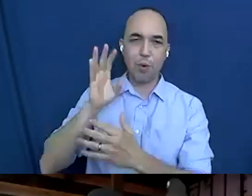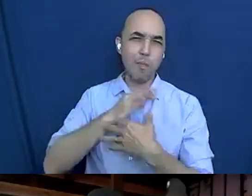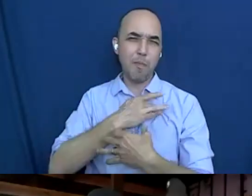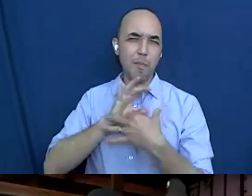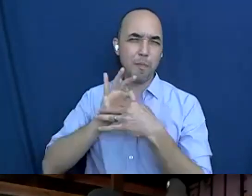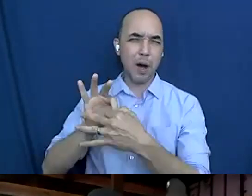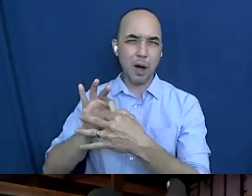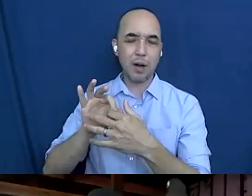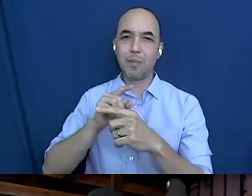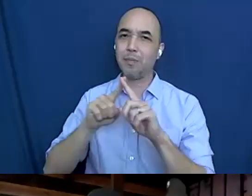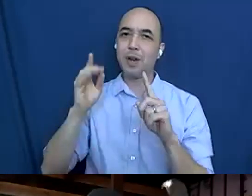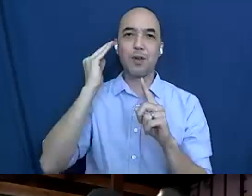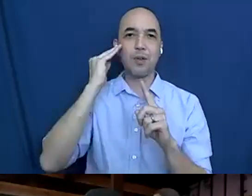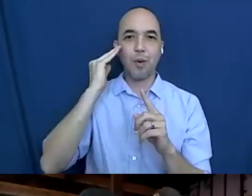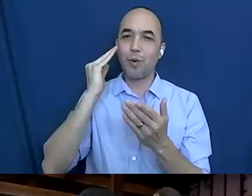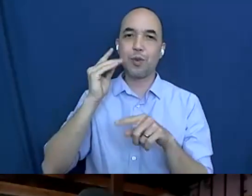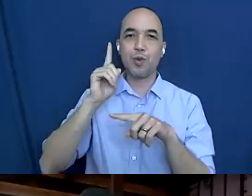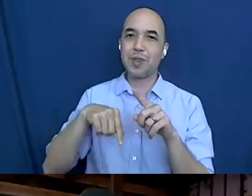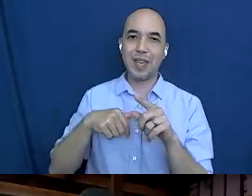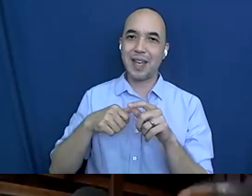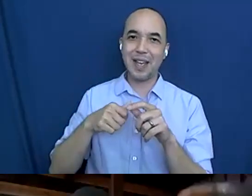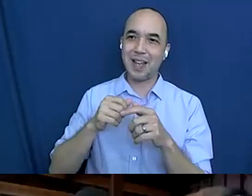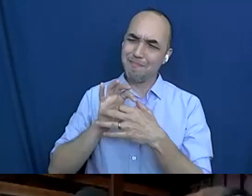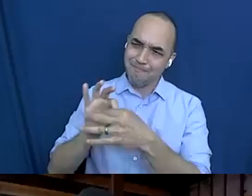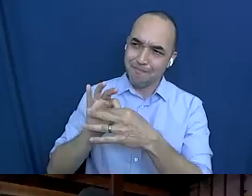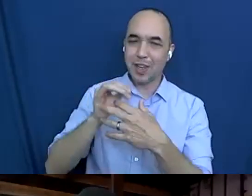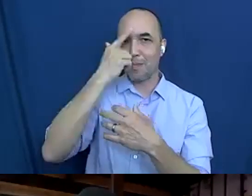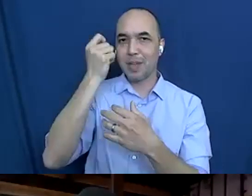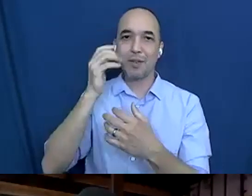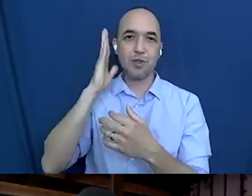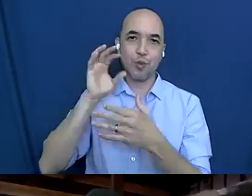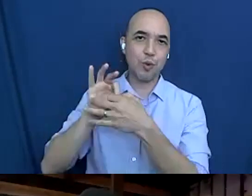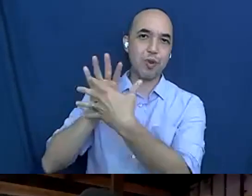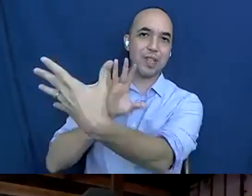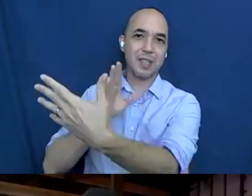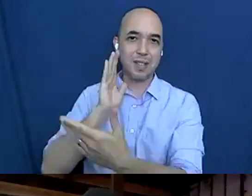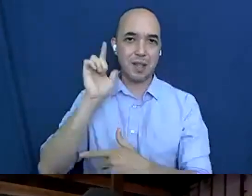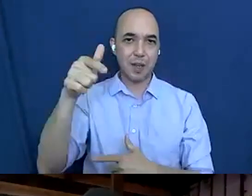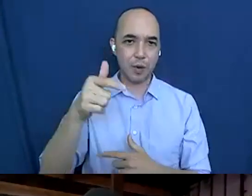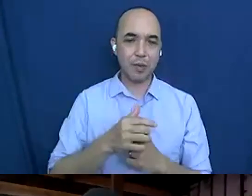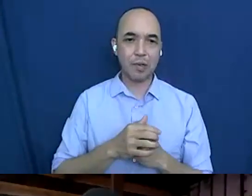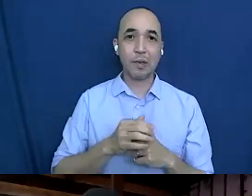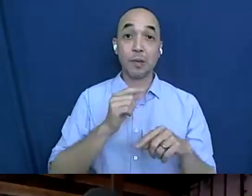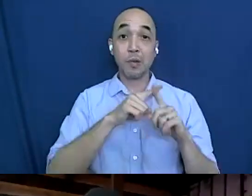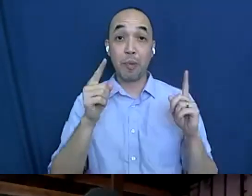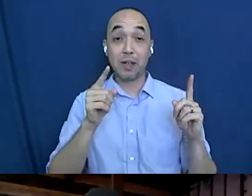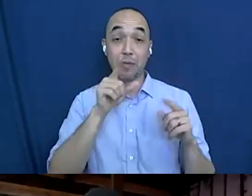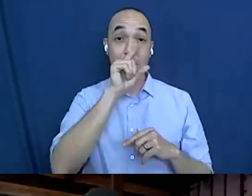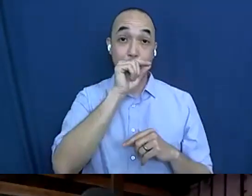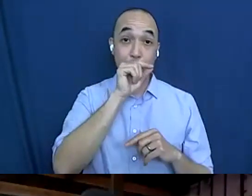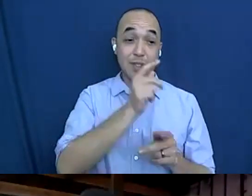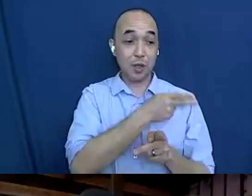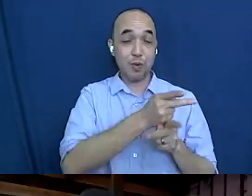can't hold that bond because you're going to let that bird go. You don't want to keep that bird. Mm-hmm. However, your birds that you, your animals that you have, they